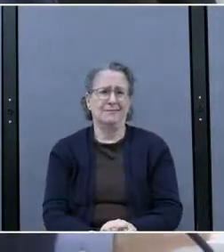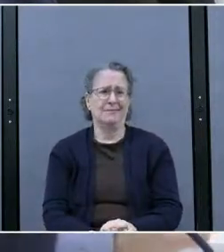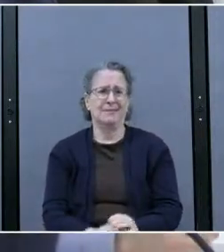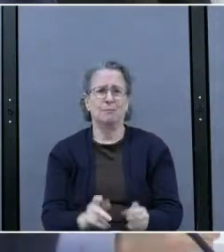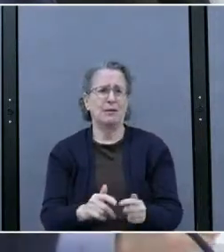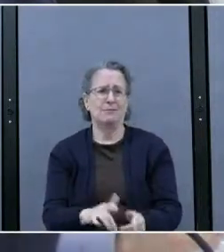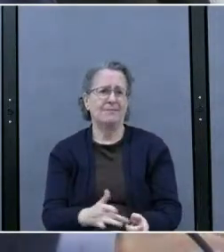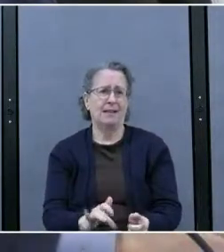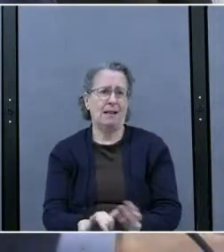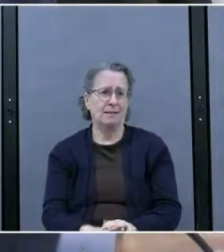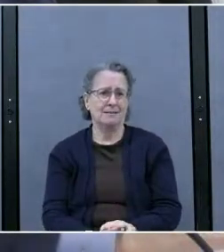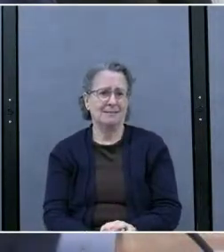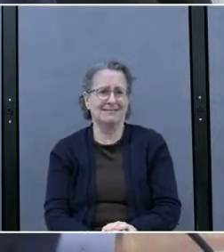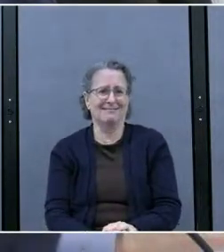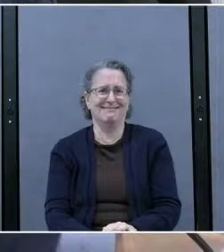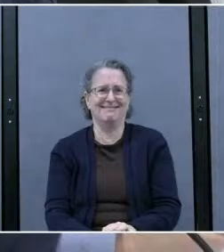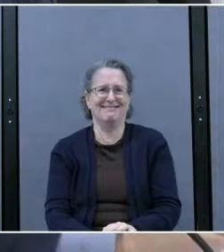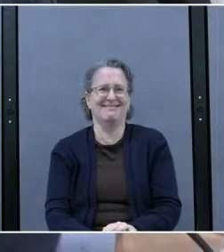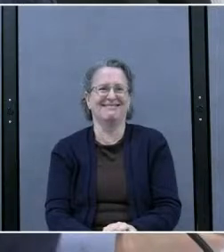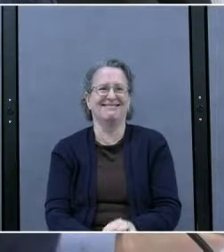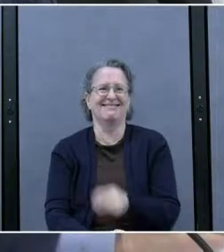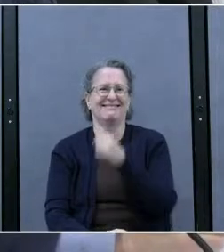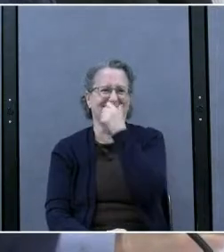Yeah, Abby, and then Spoon.